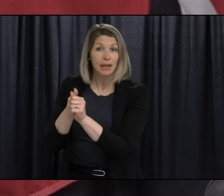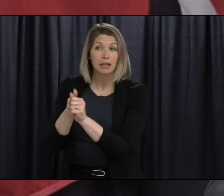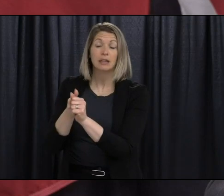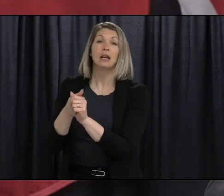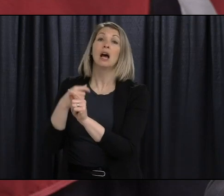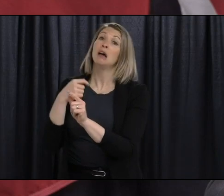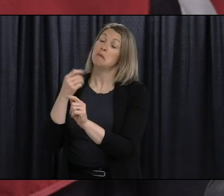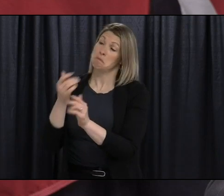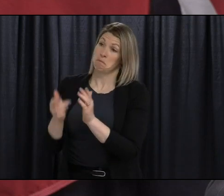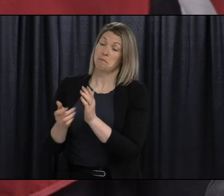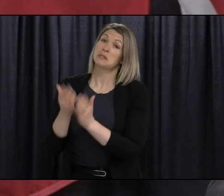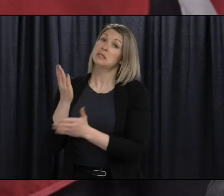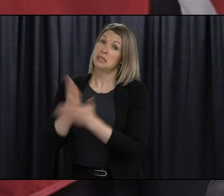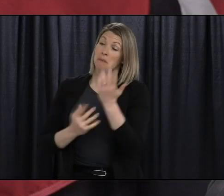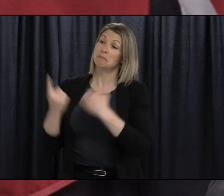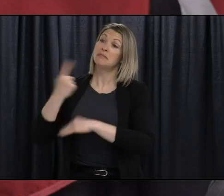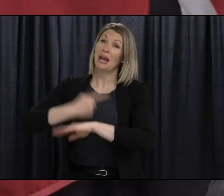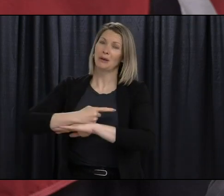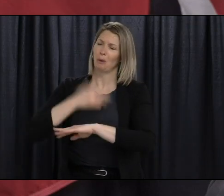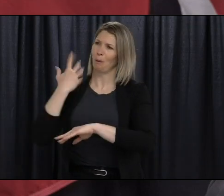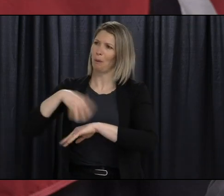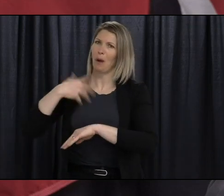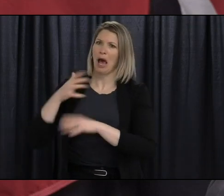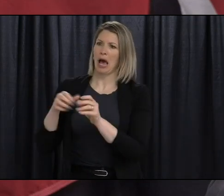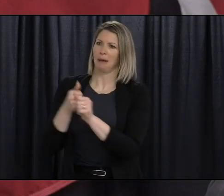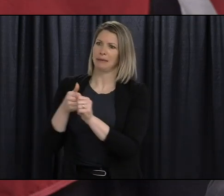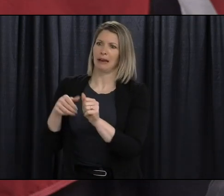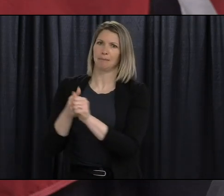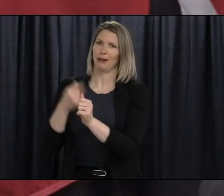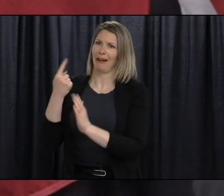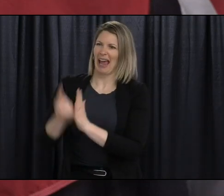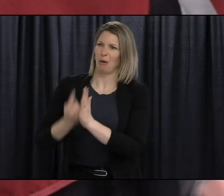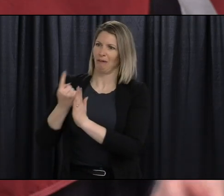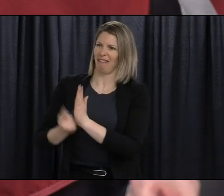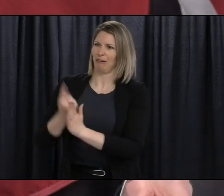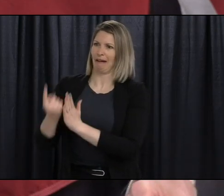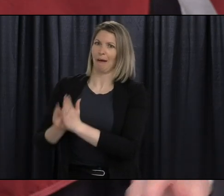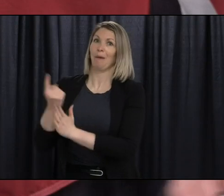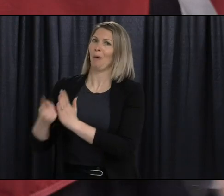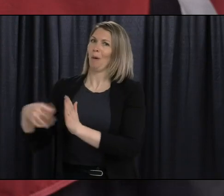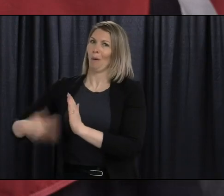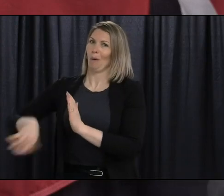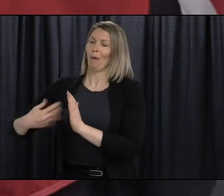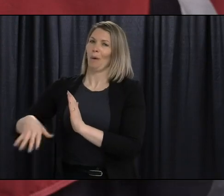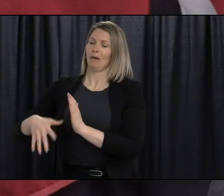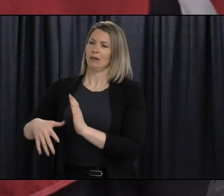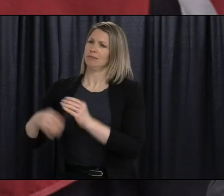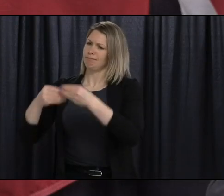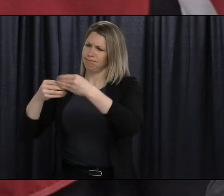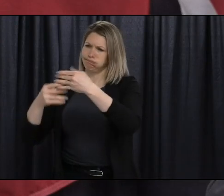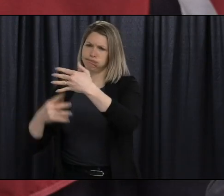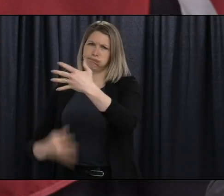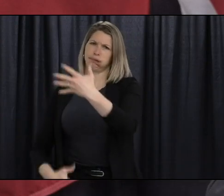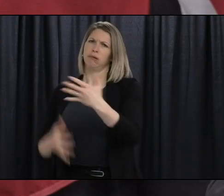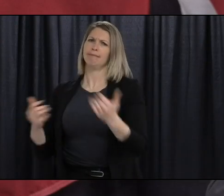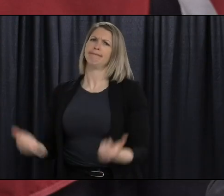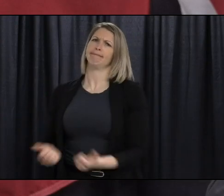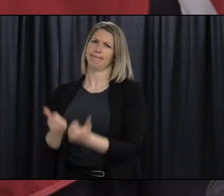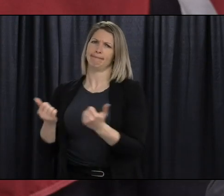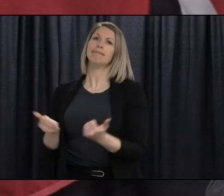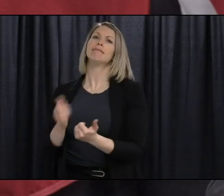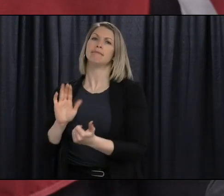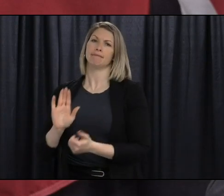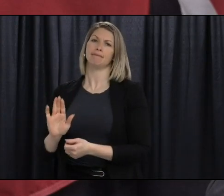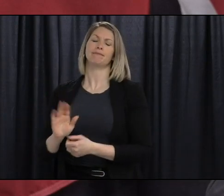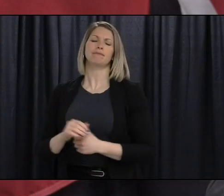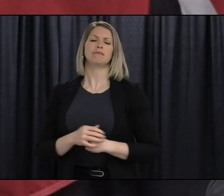resource for information and questions on anything and everything related to COVID. And this includes all